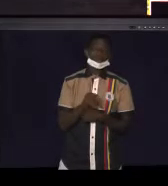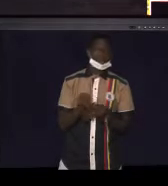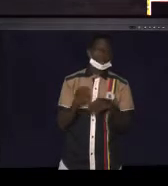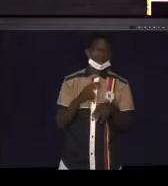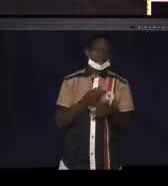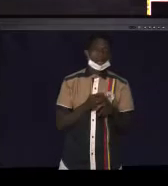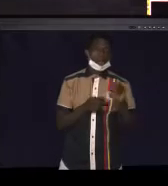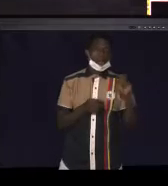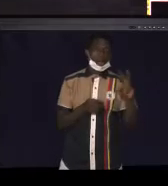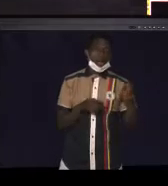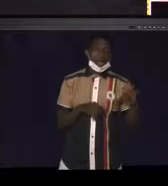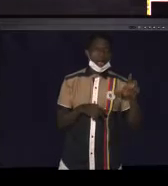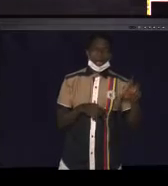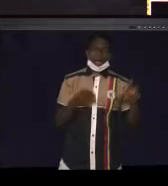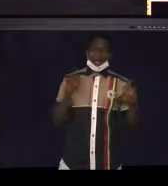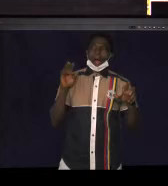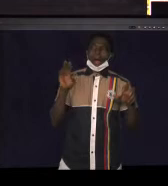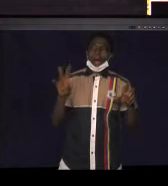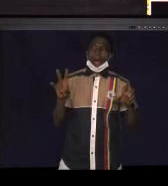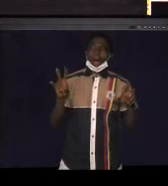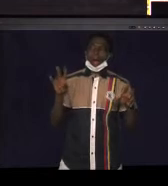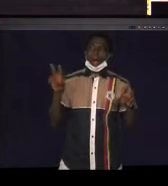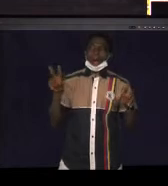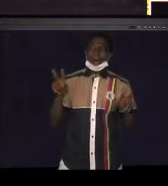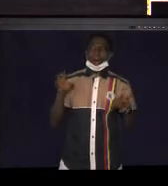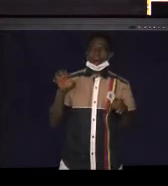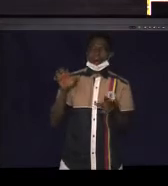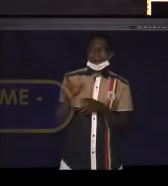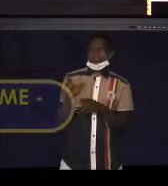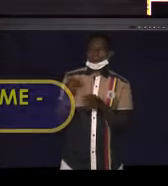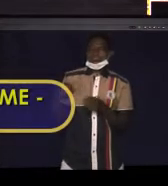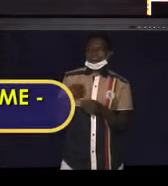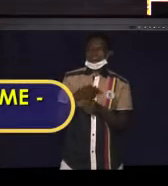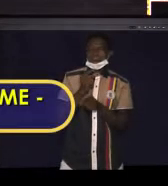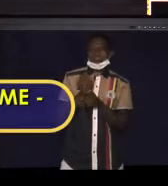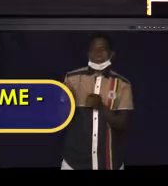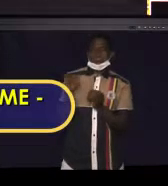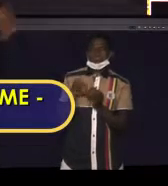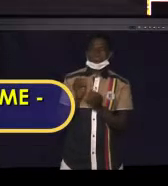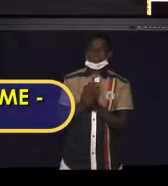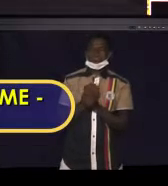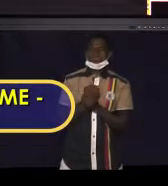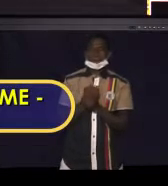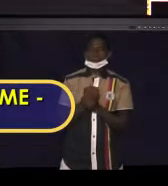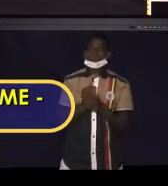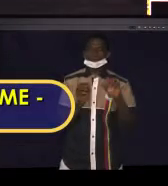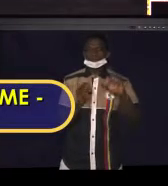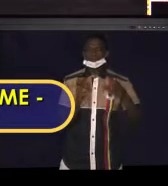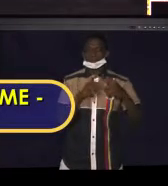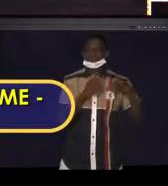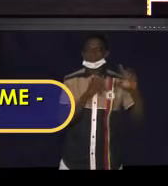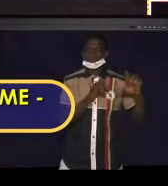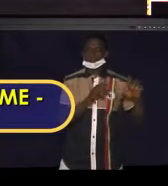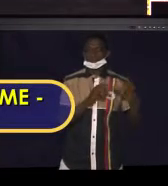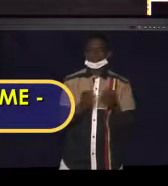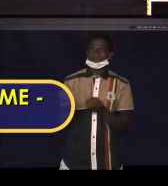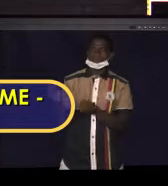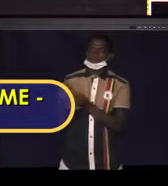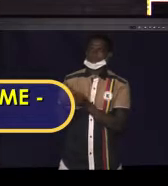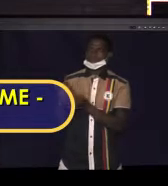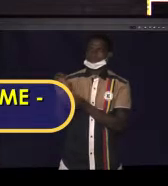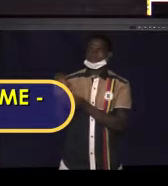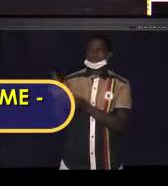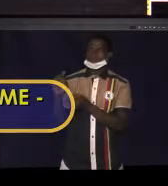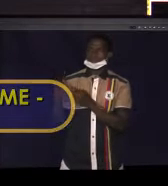has 12 liters, 72 centiliters. So we just add the liters to the liters, add the centiliters to the centiliters.